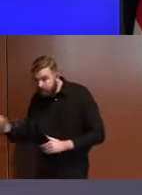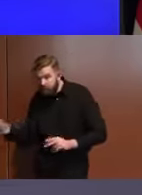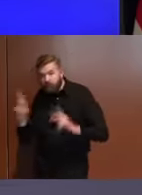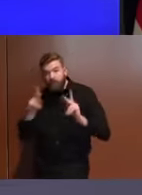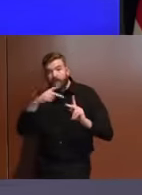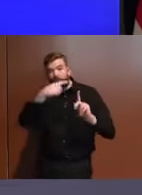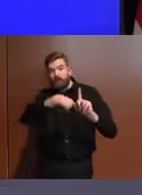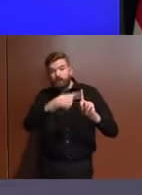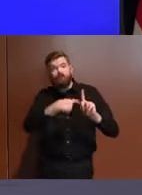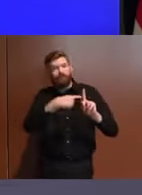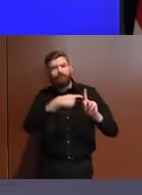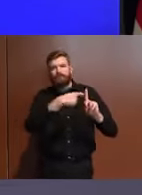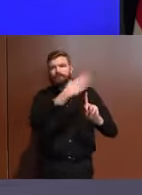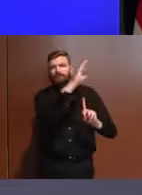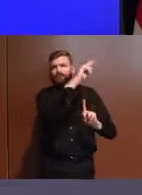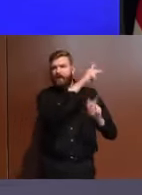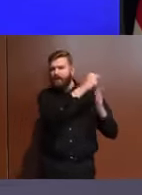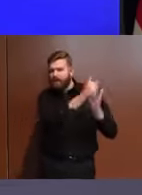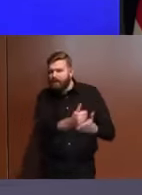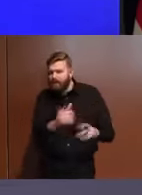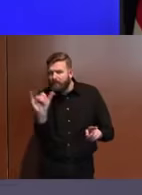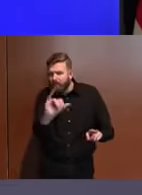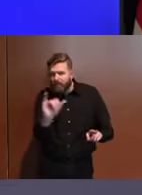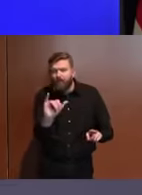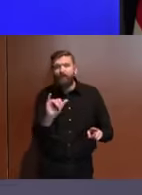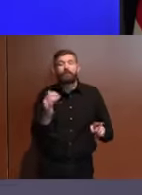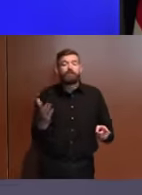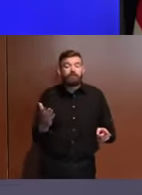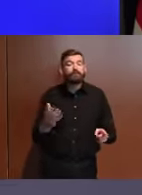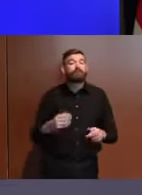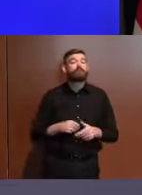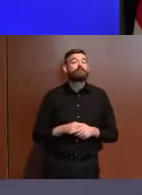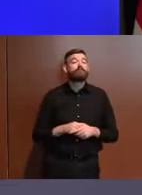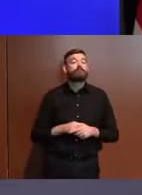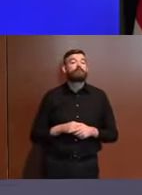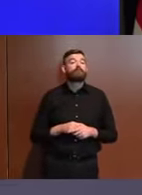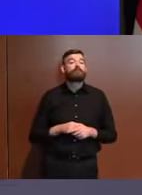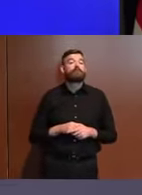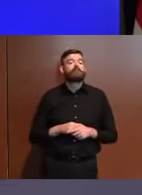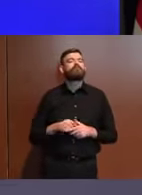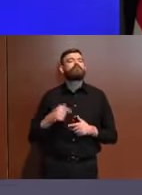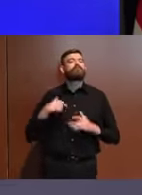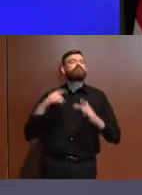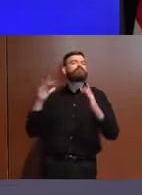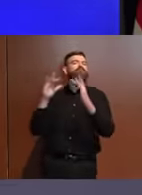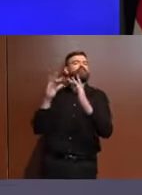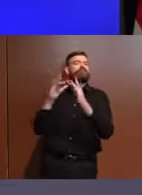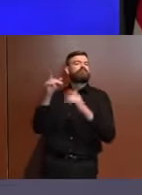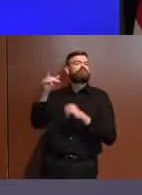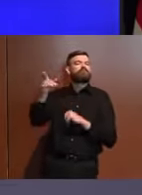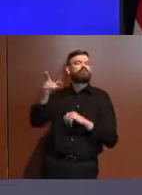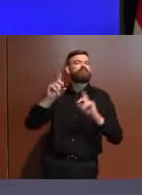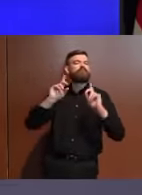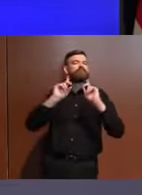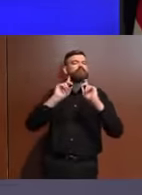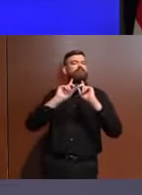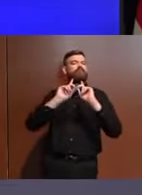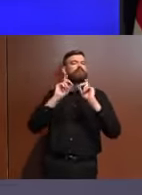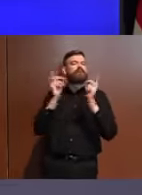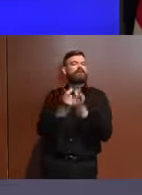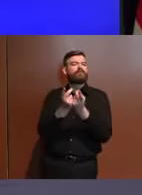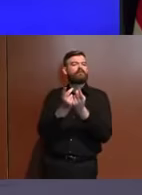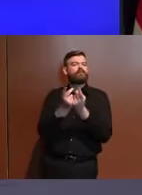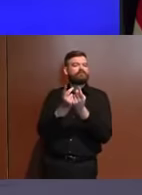job, Department of Community Affairs under her leadership. We just got another slug of HUD money for vouchers